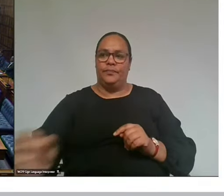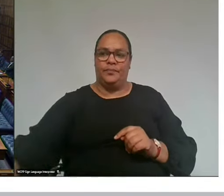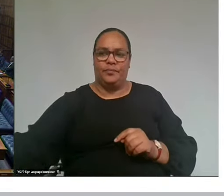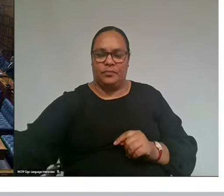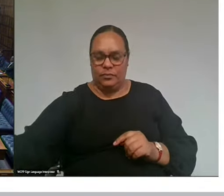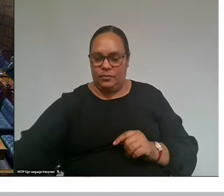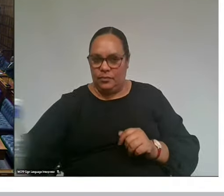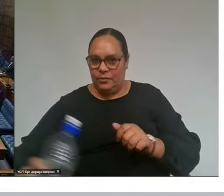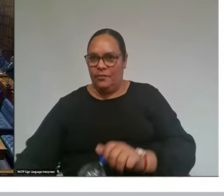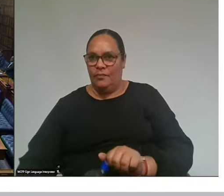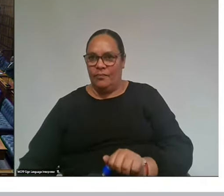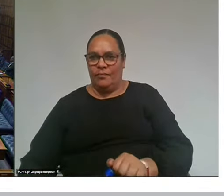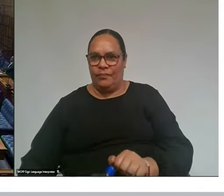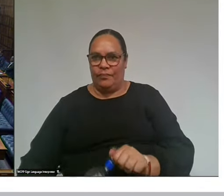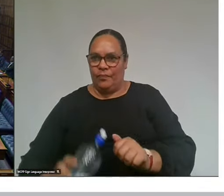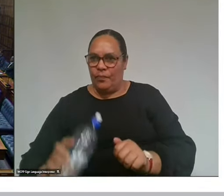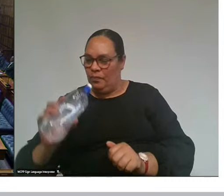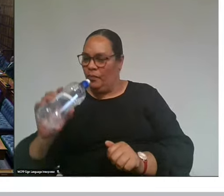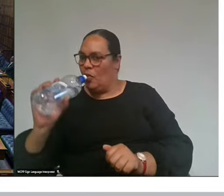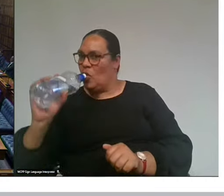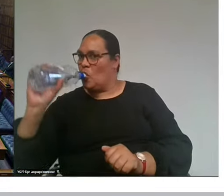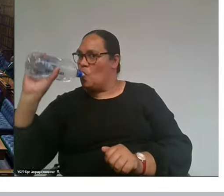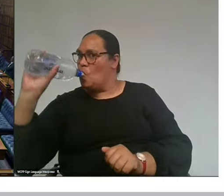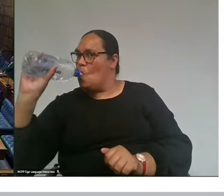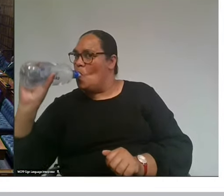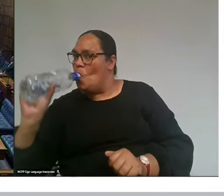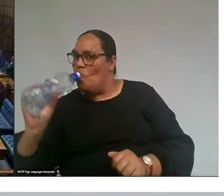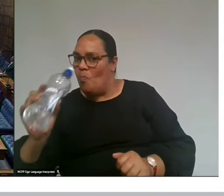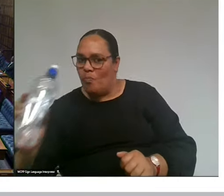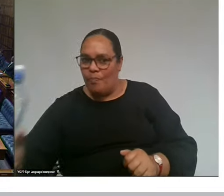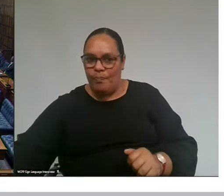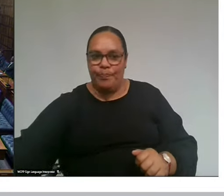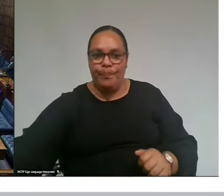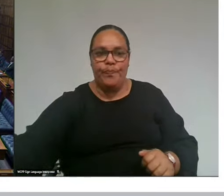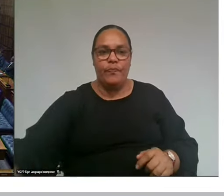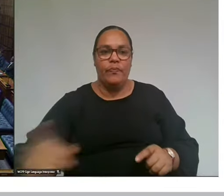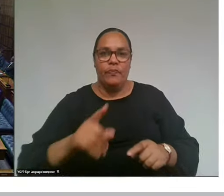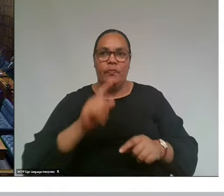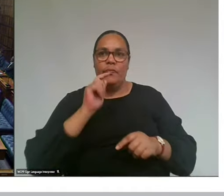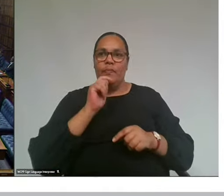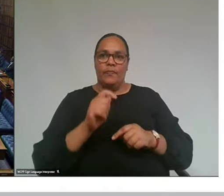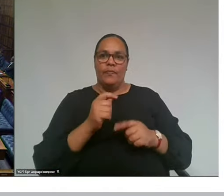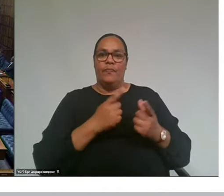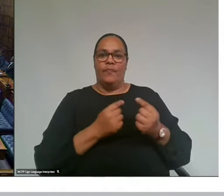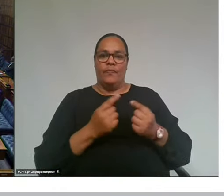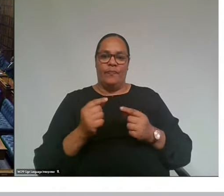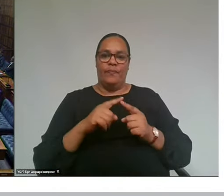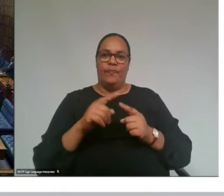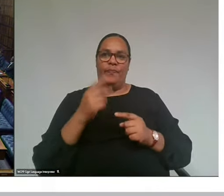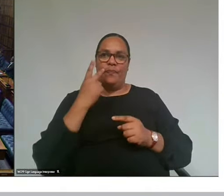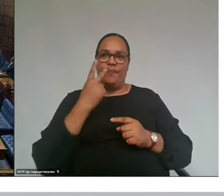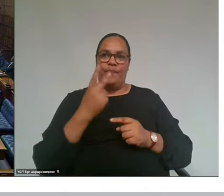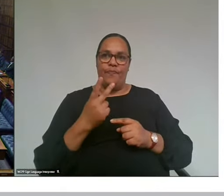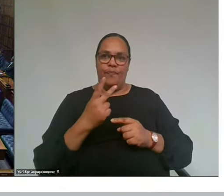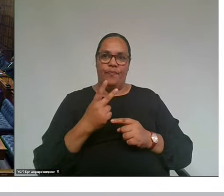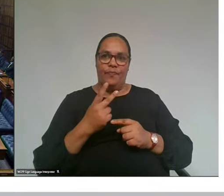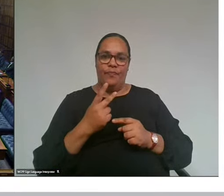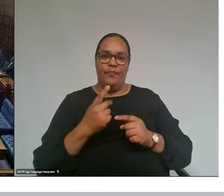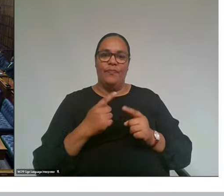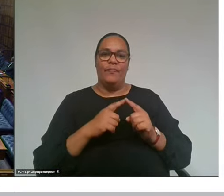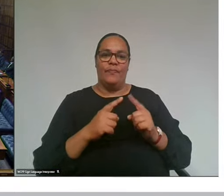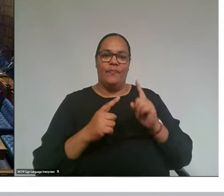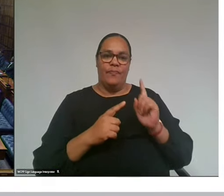uh when we had done the redesign of the organogram so um that's really the reasons for the movements if you look at the disciplinary um